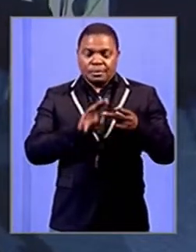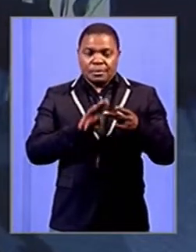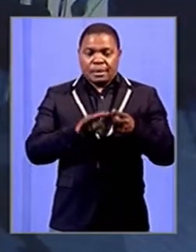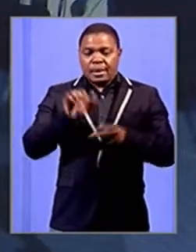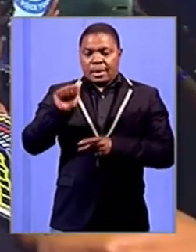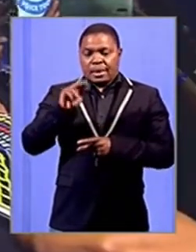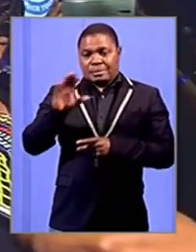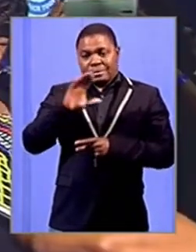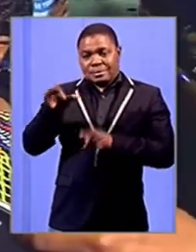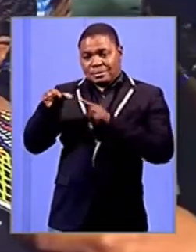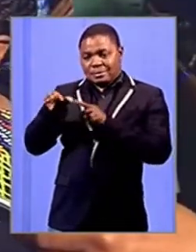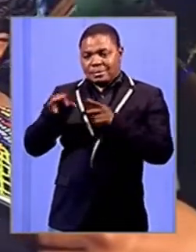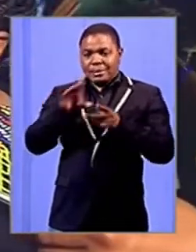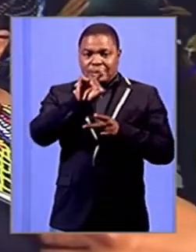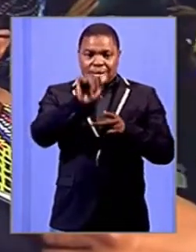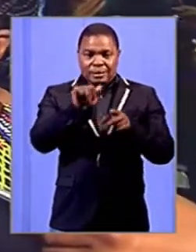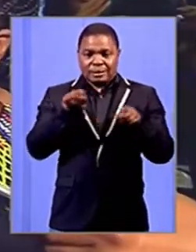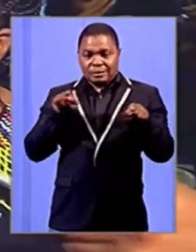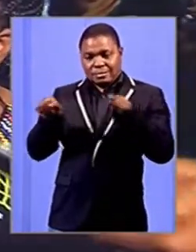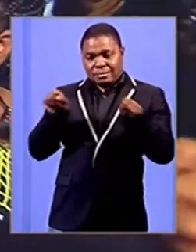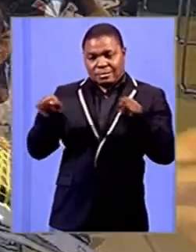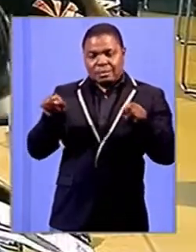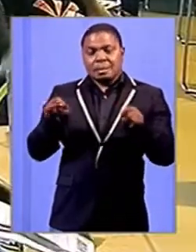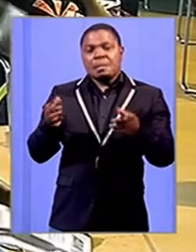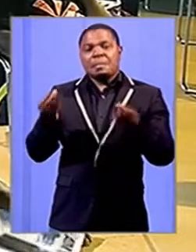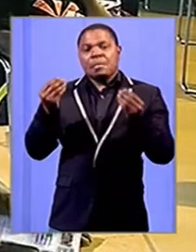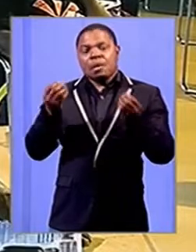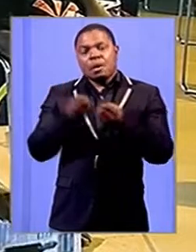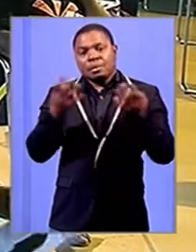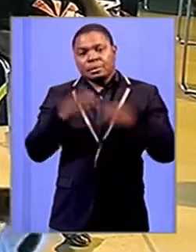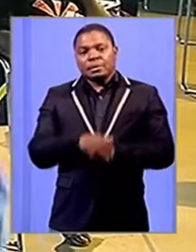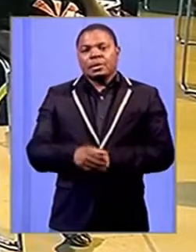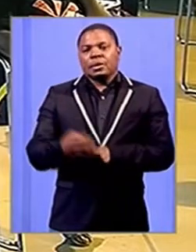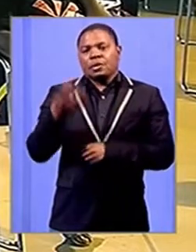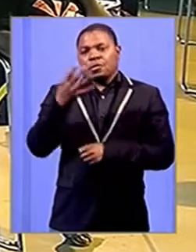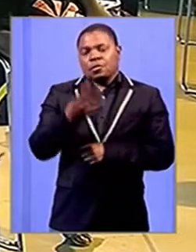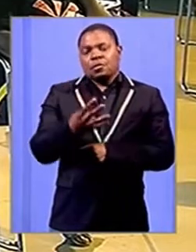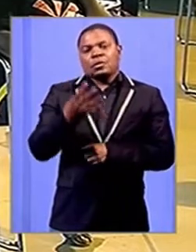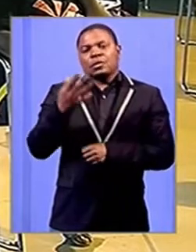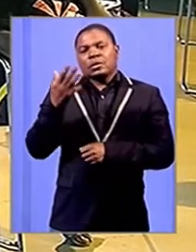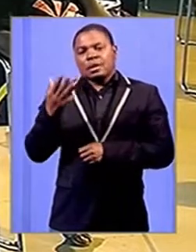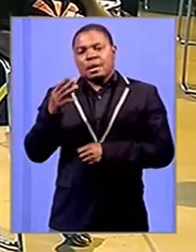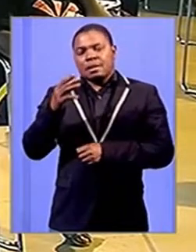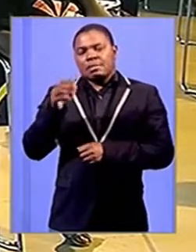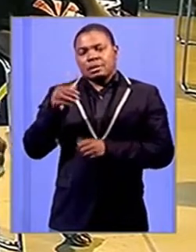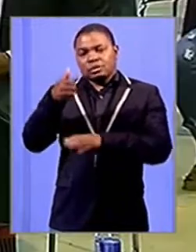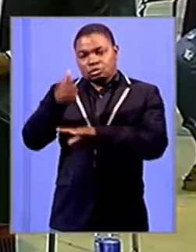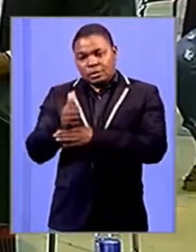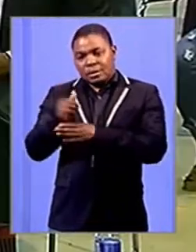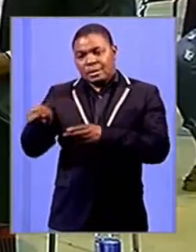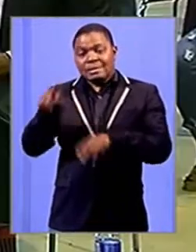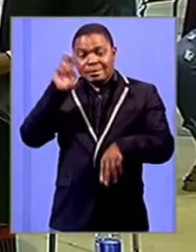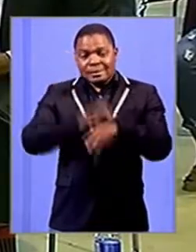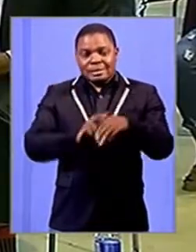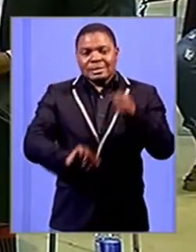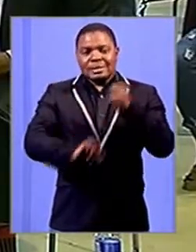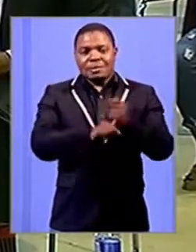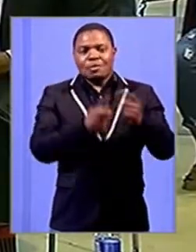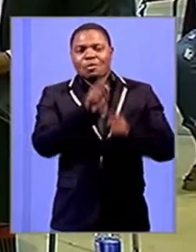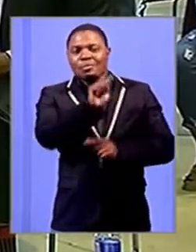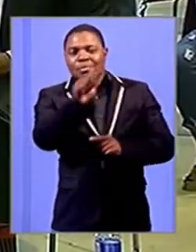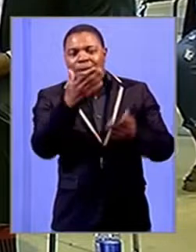wa ANC le wa DA e fumane ditulo tse 48 mme e hloka tshehetso ya mekga e menyane ho